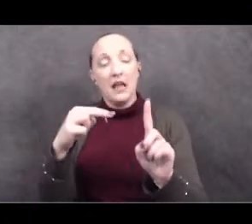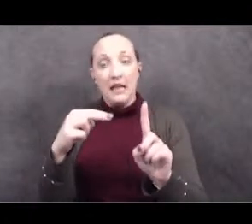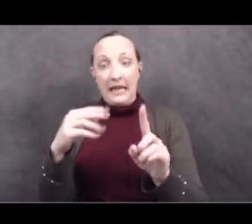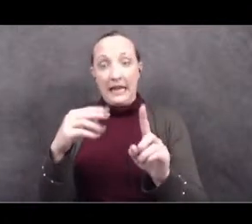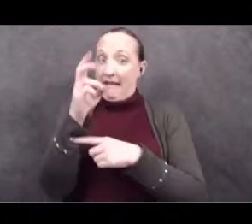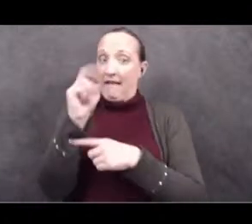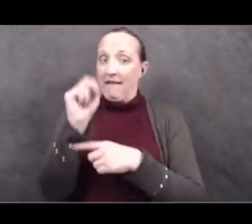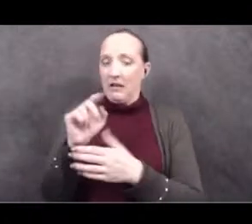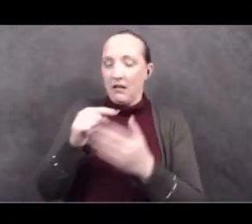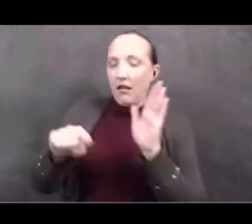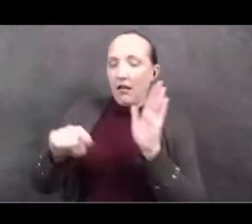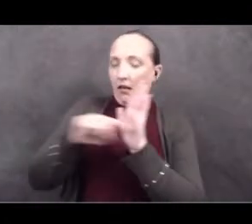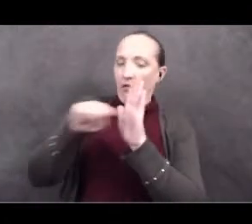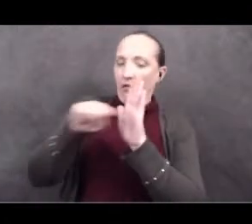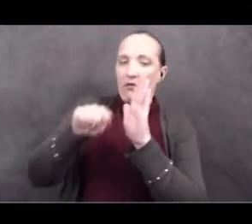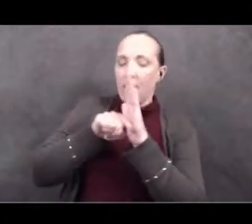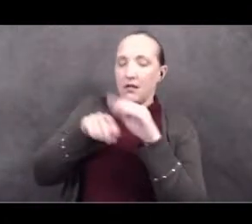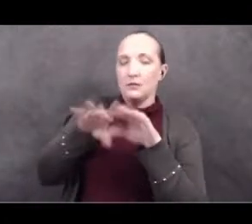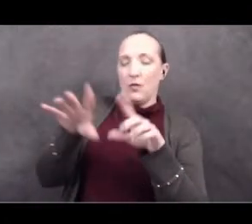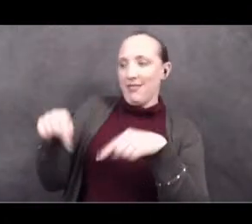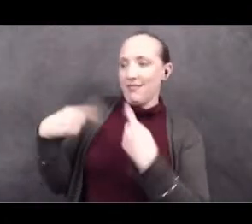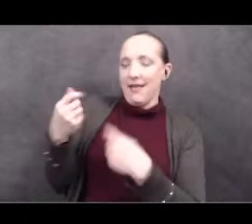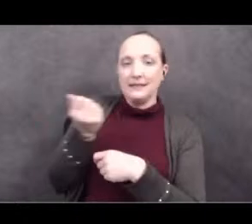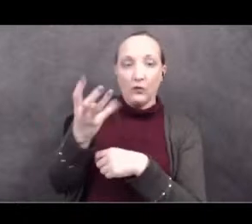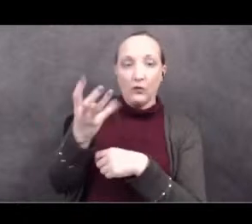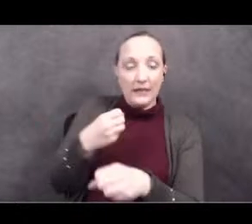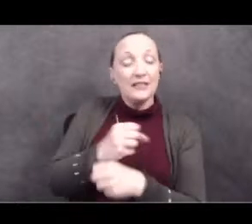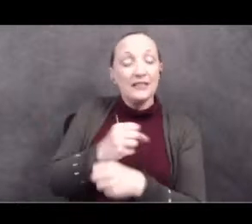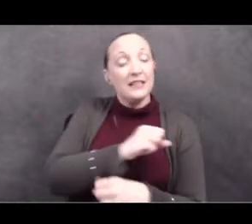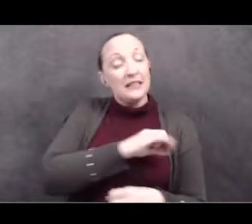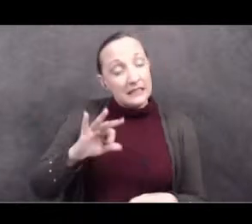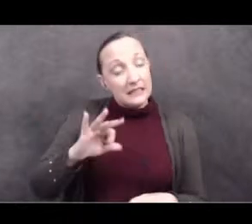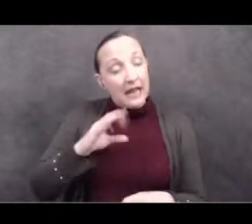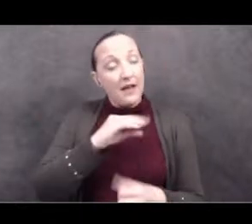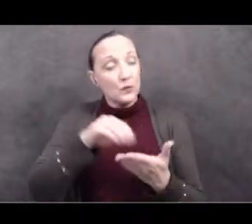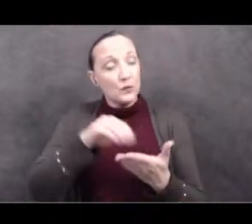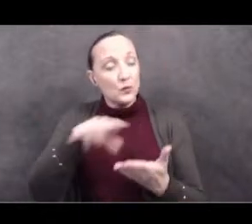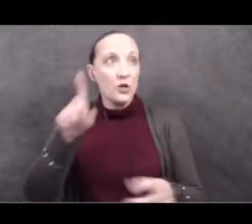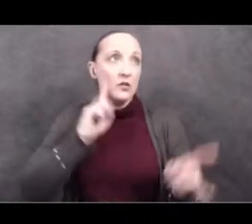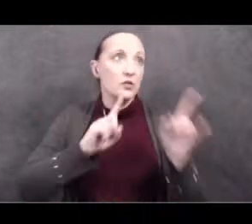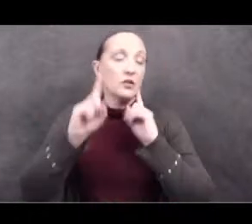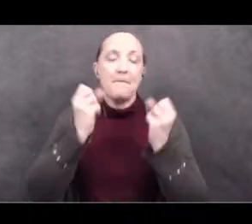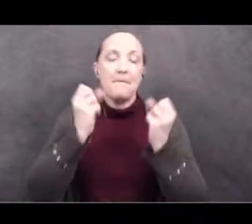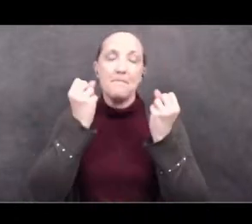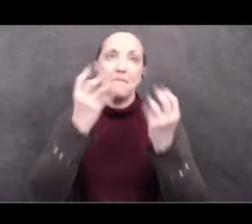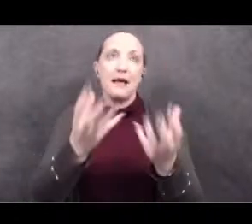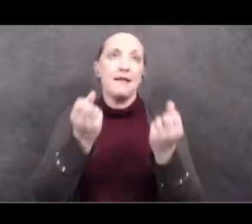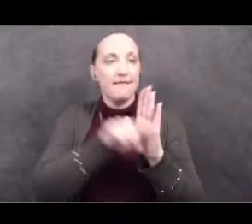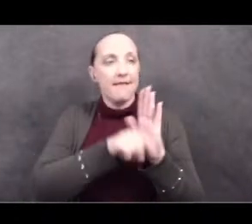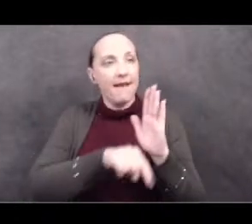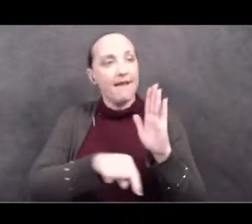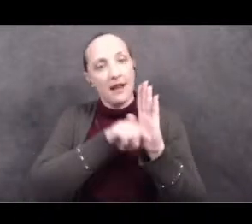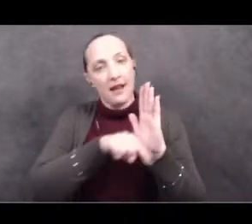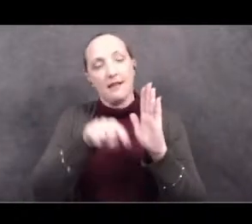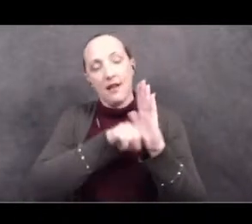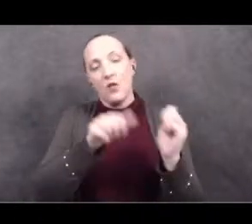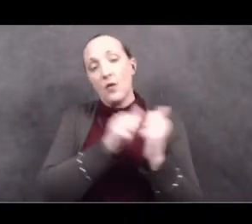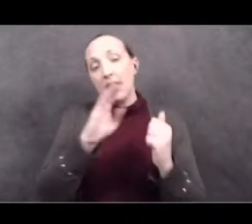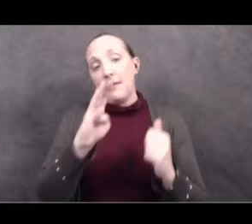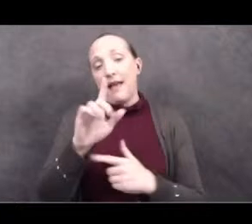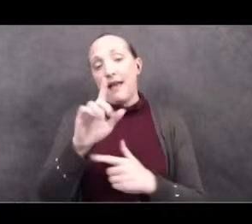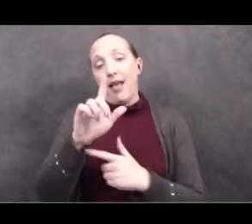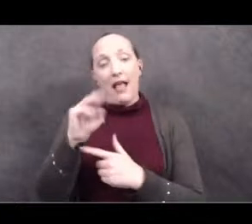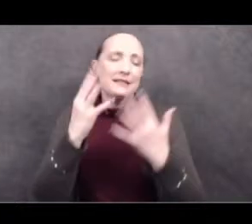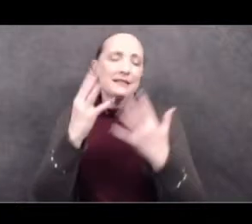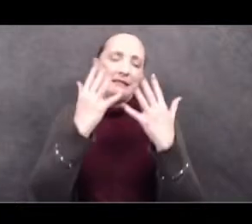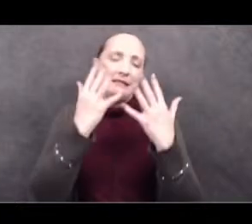years staff and students have been hearing so much negativity about bmm BLM which will sadly manifest itself in some